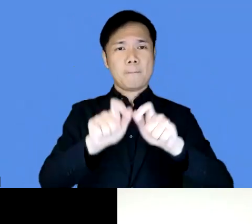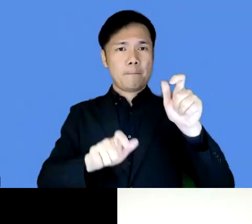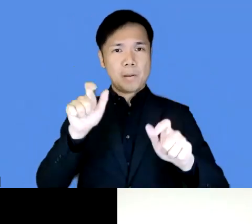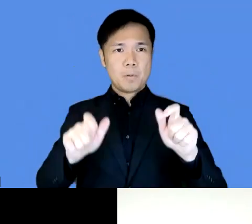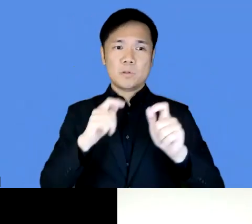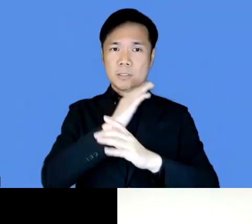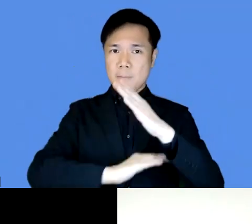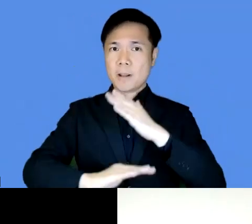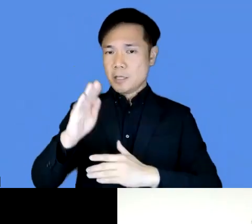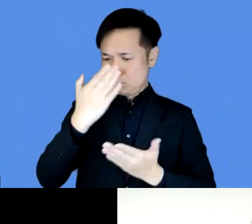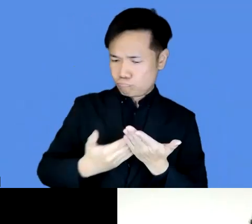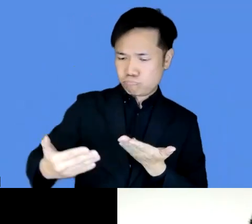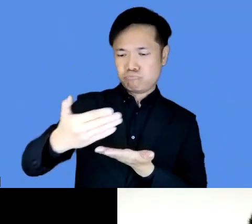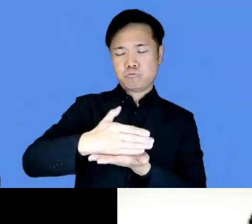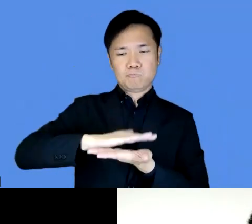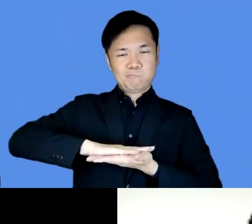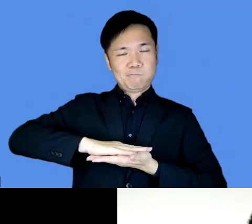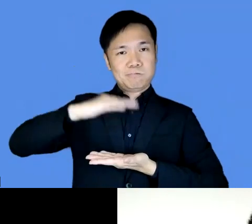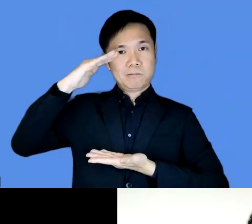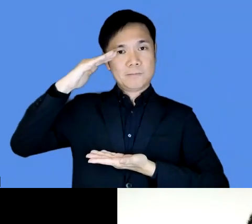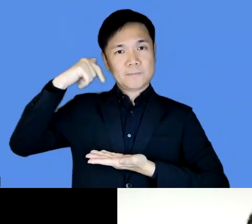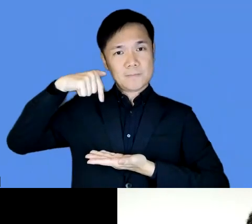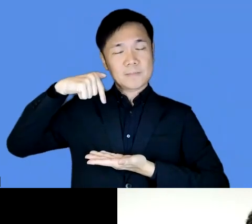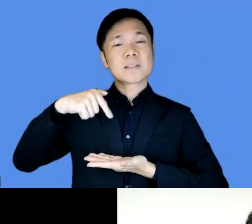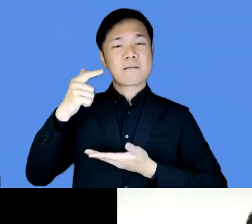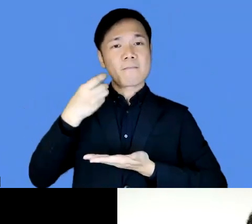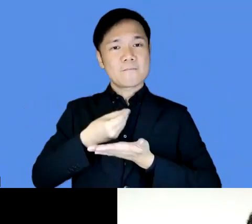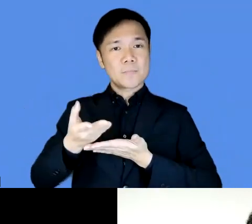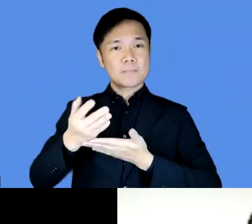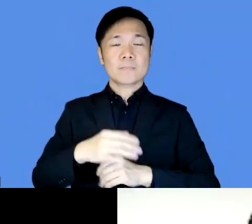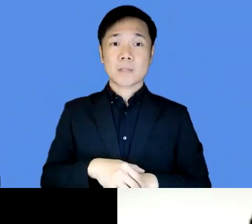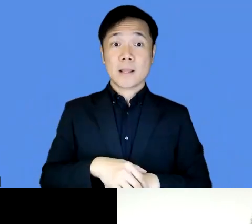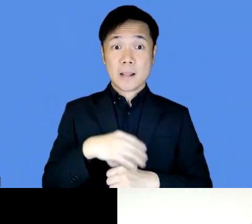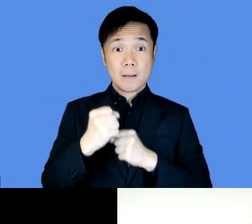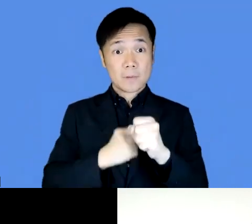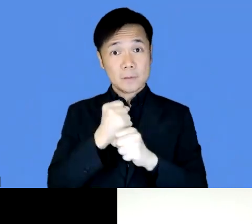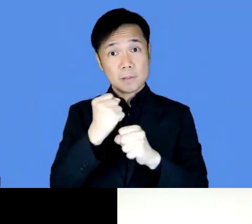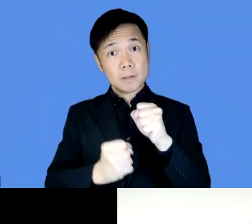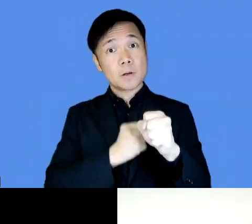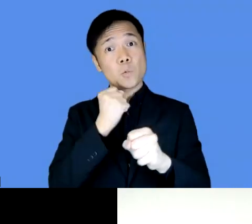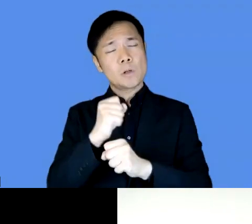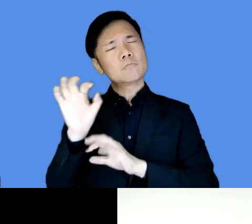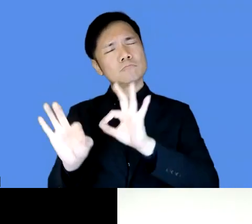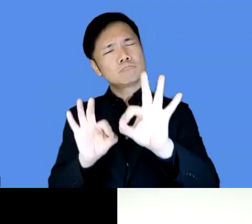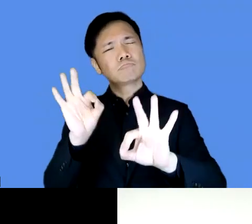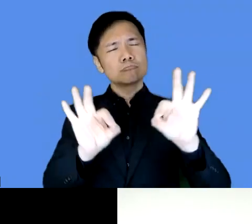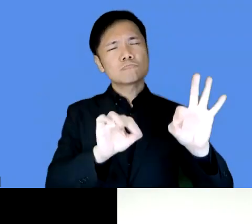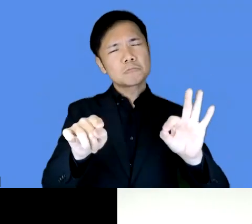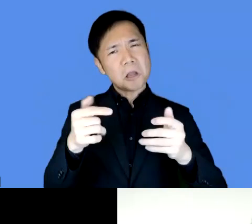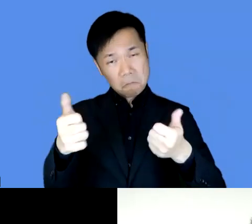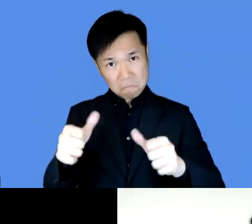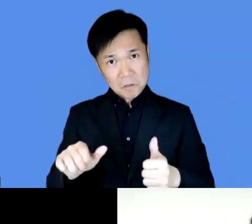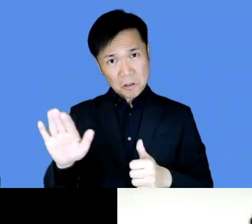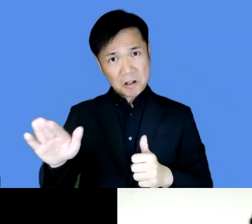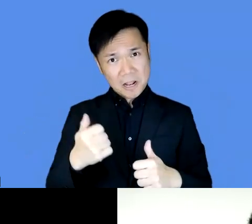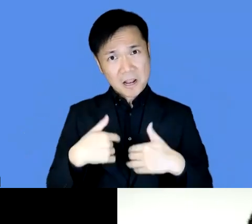disabilities. Through annual nationwide survey on the basic conditions of people with disabilities,